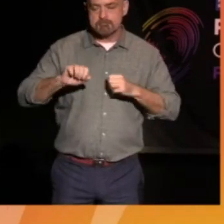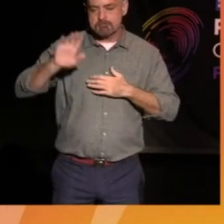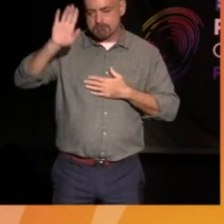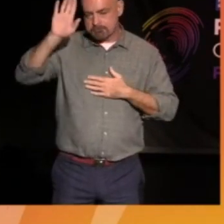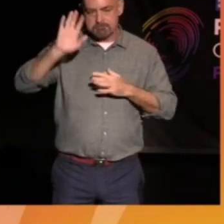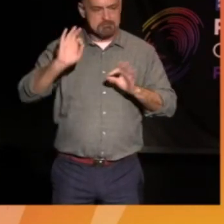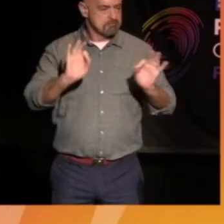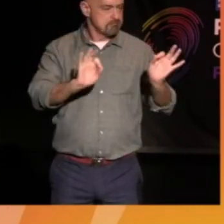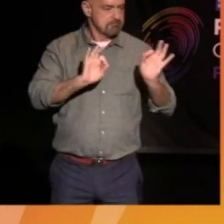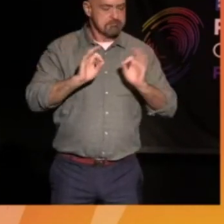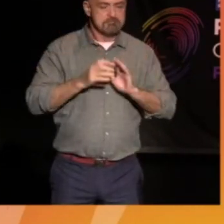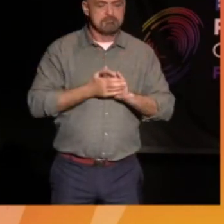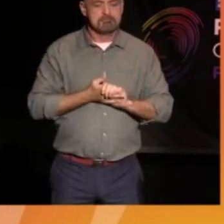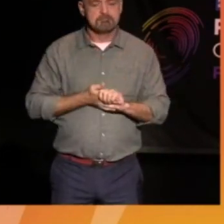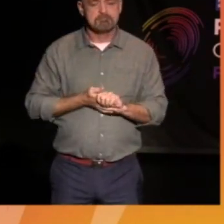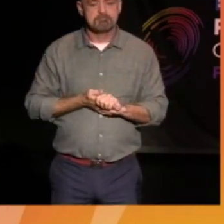ask